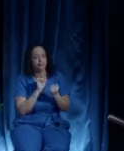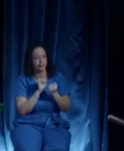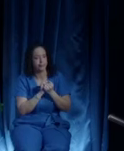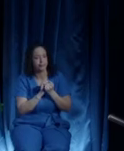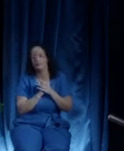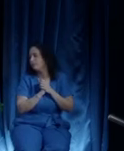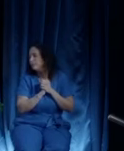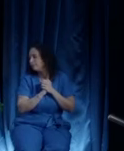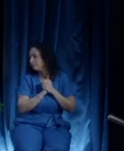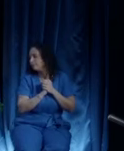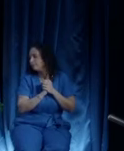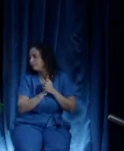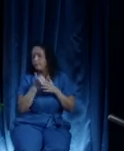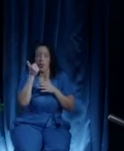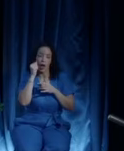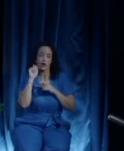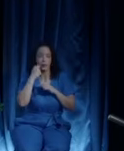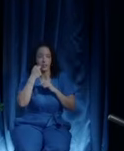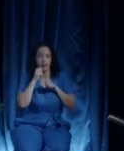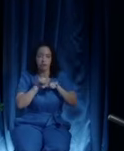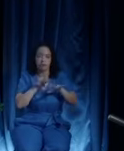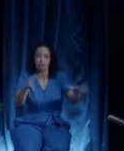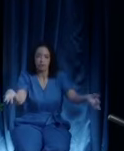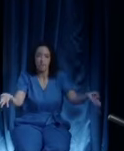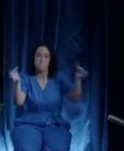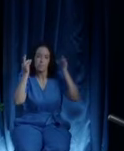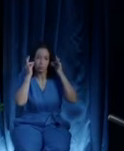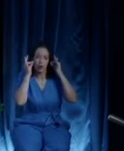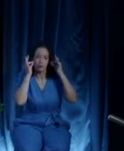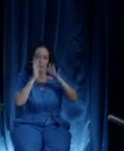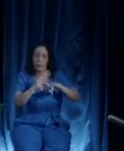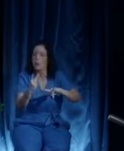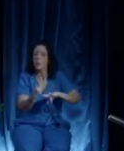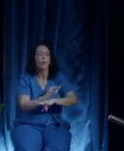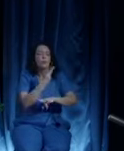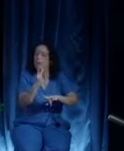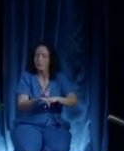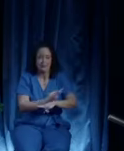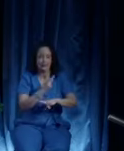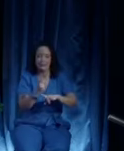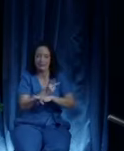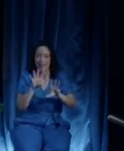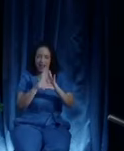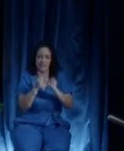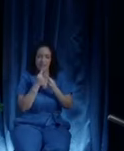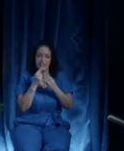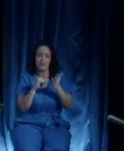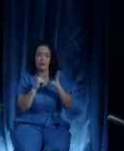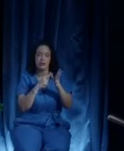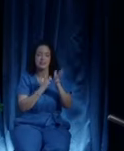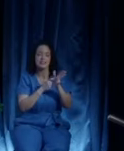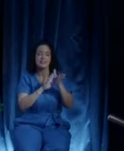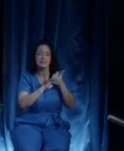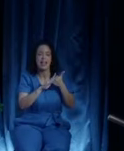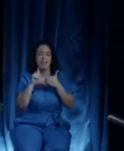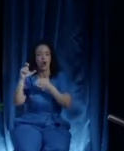I know this is going to go out on your podcast, so I'm not going to repeat everything I've said about Sarah Churchill, who was the subject of my